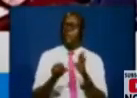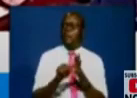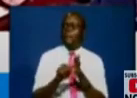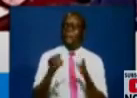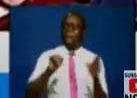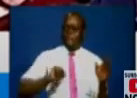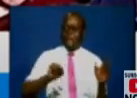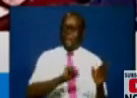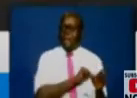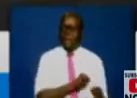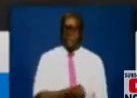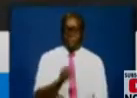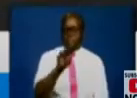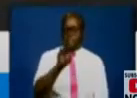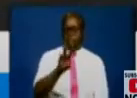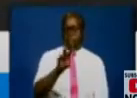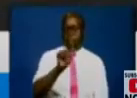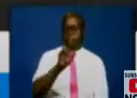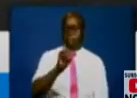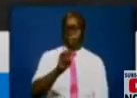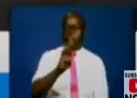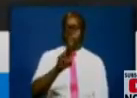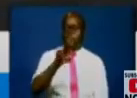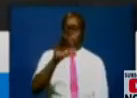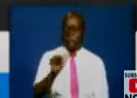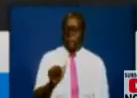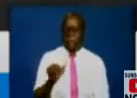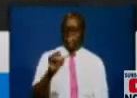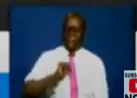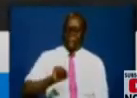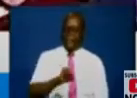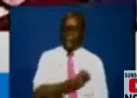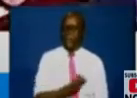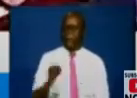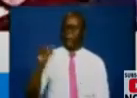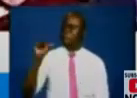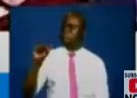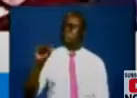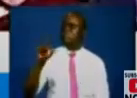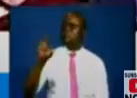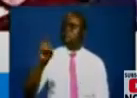Senator Wambua? Senator Gloria, please take a seat.